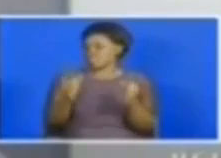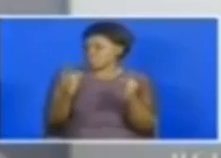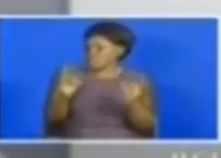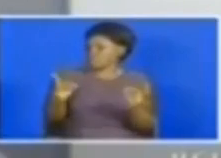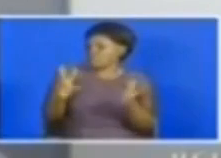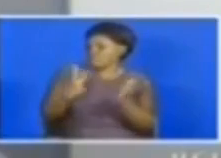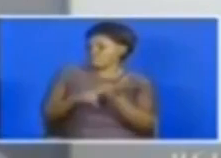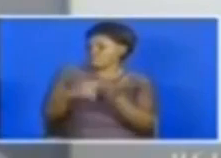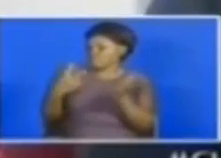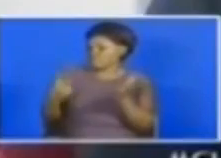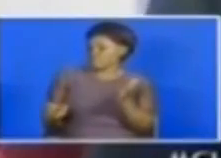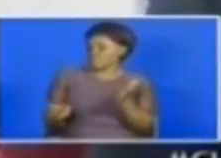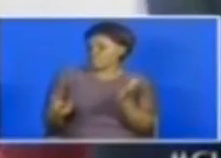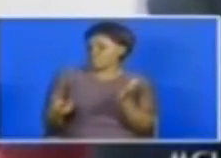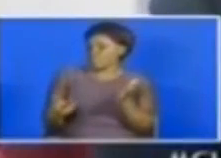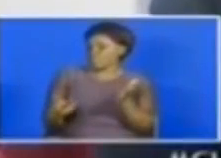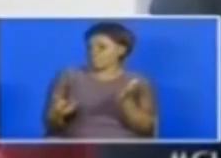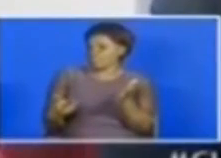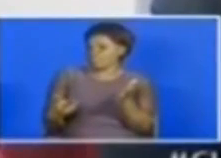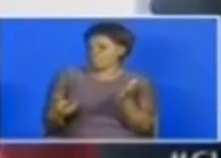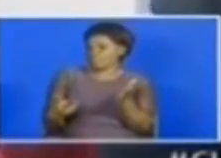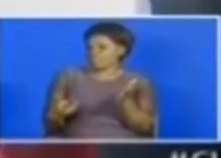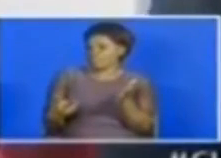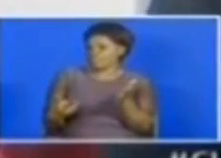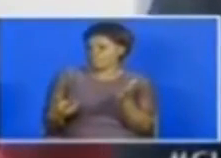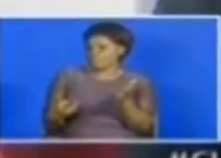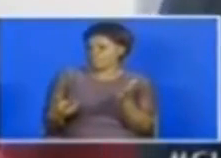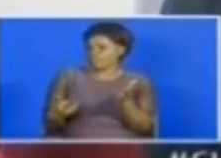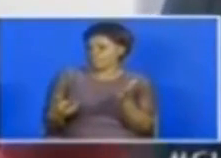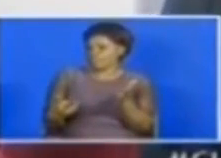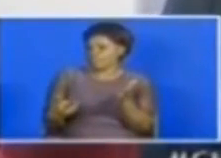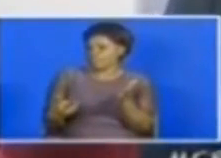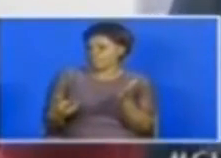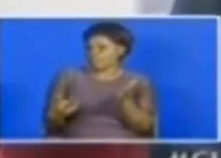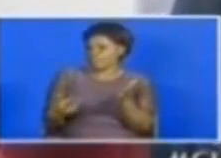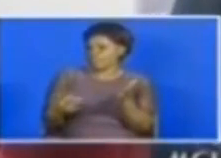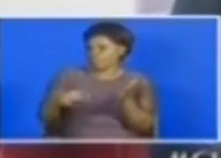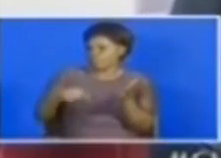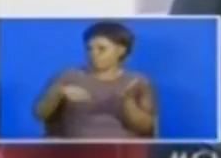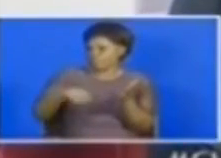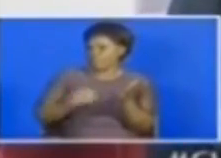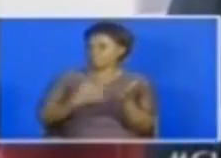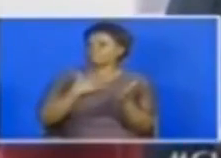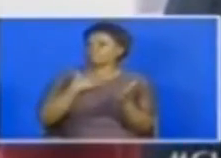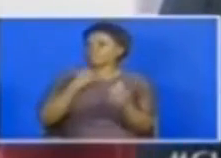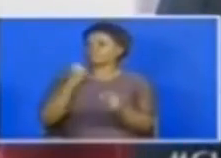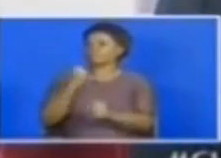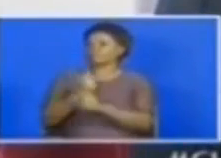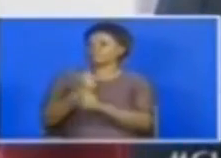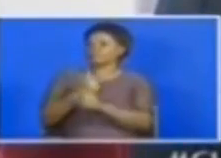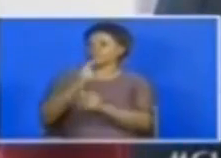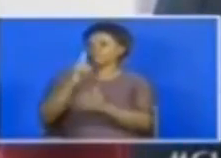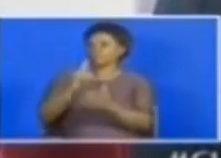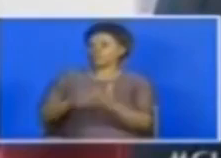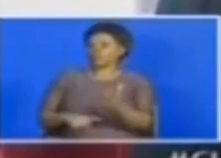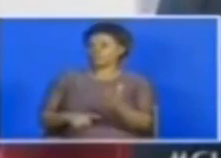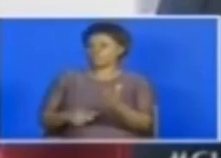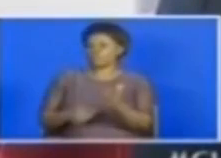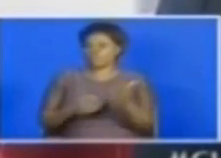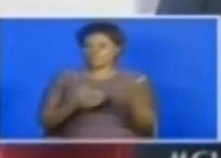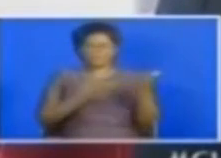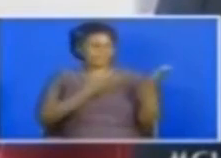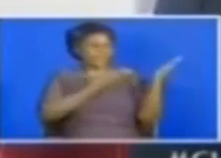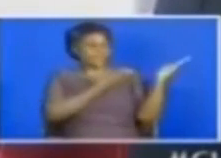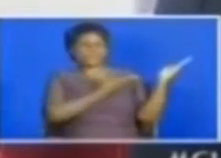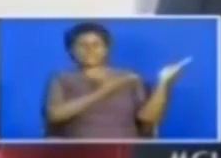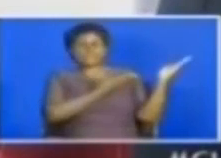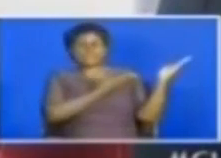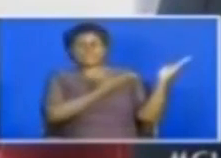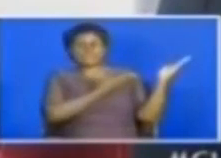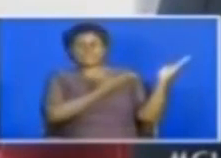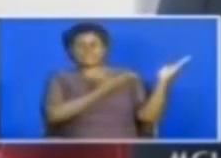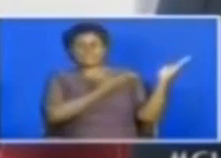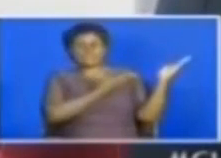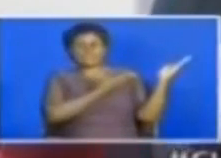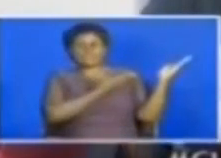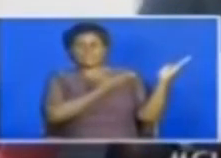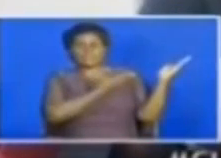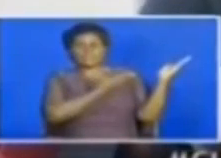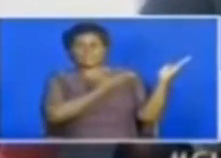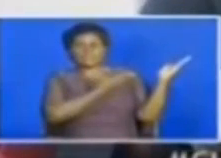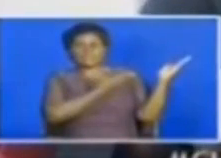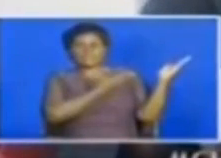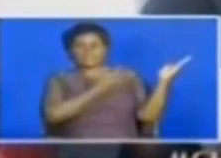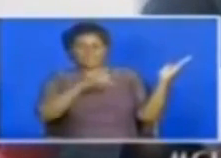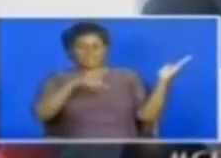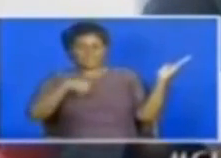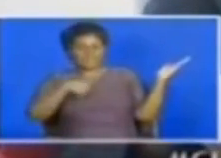fail? So our default method, the one that we would really wish to do, is this one, mm-hmm. whereby you're using the KIMS, you